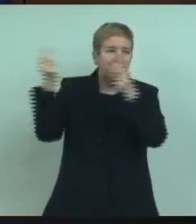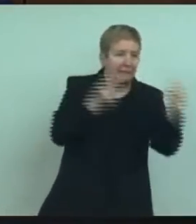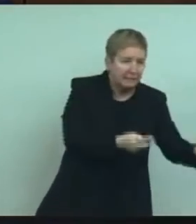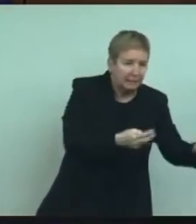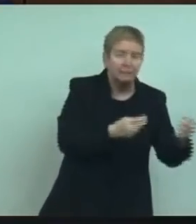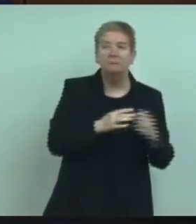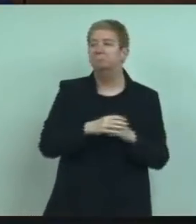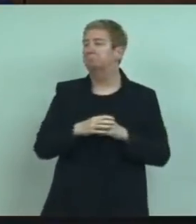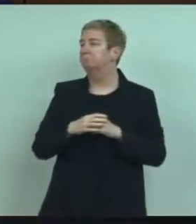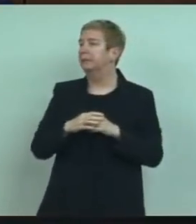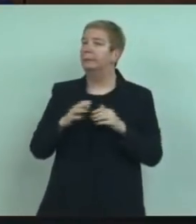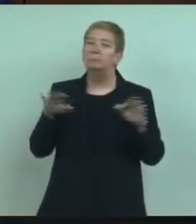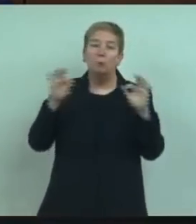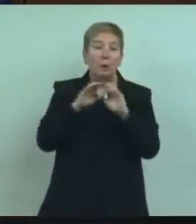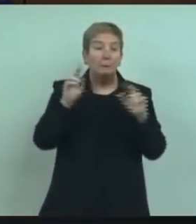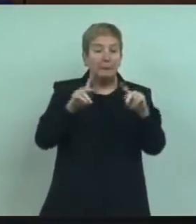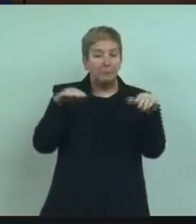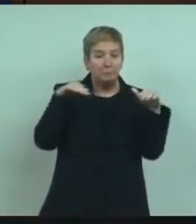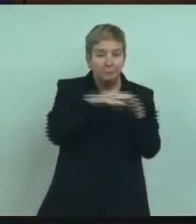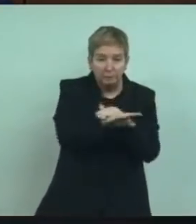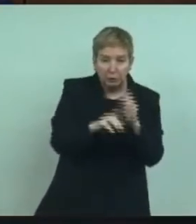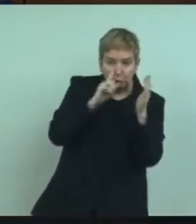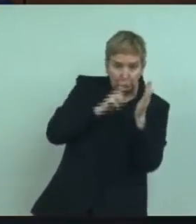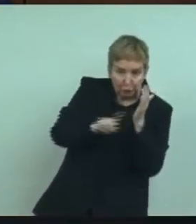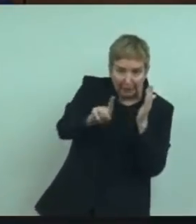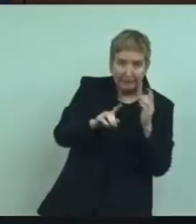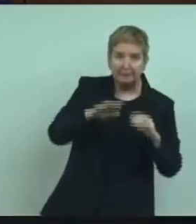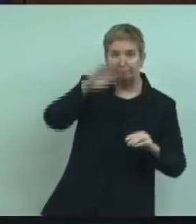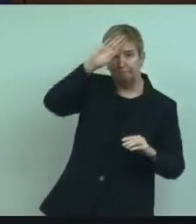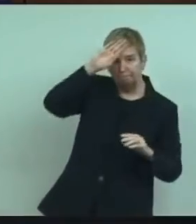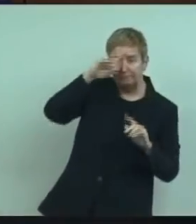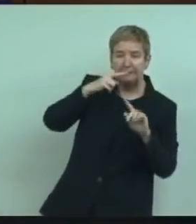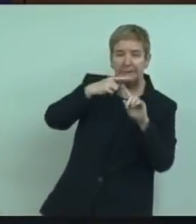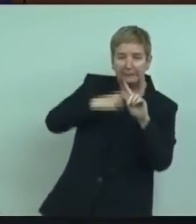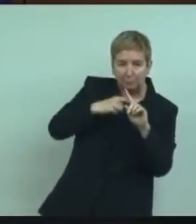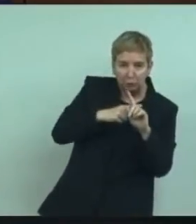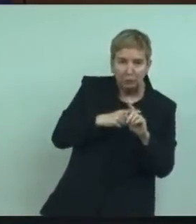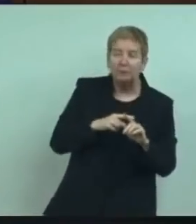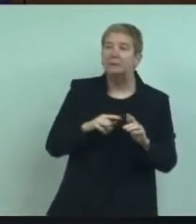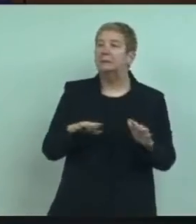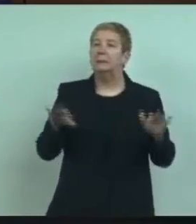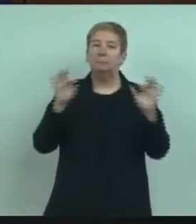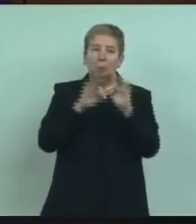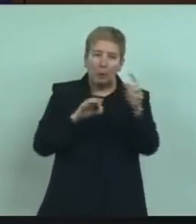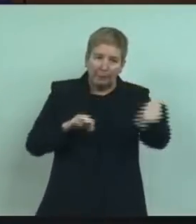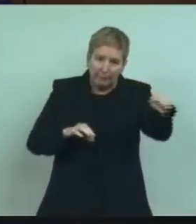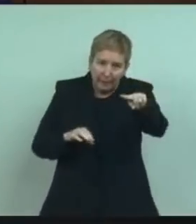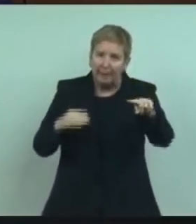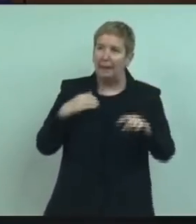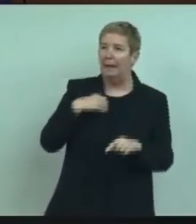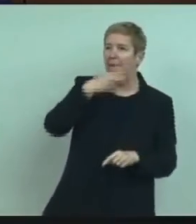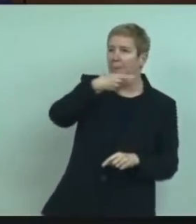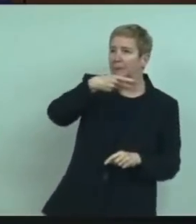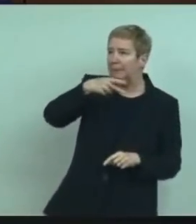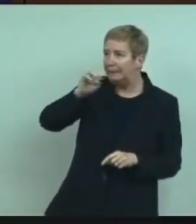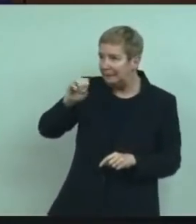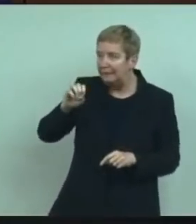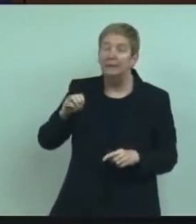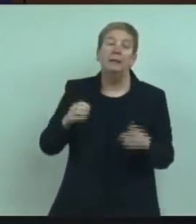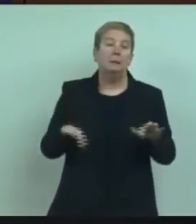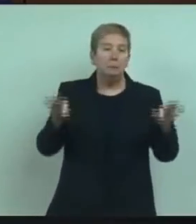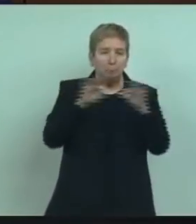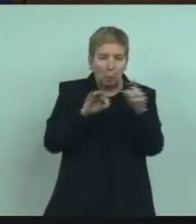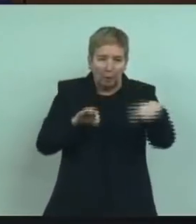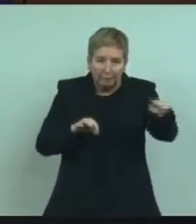workers coming in and out, that they're clearly engaged in using personal protective equipment and the best CDC guidelines